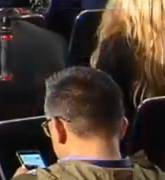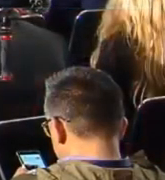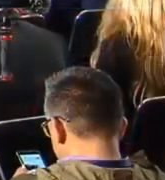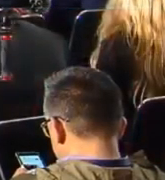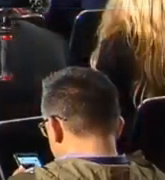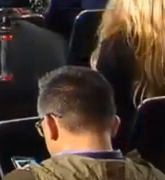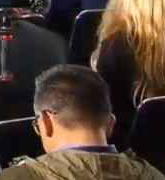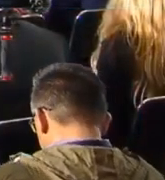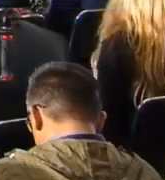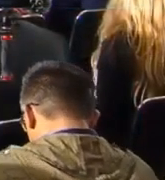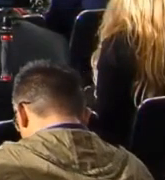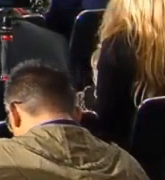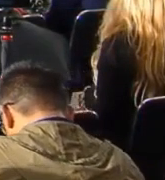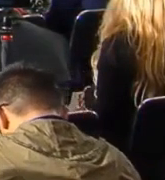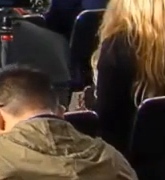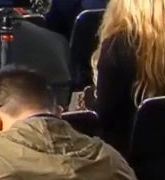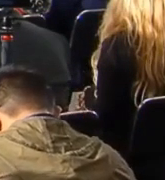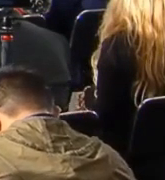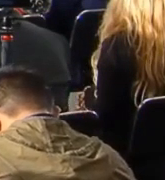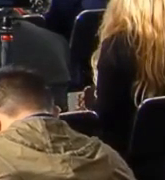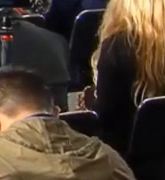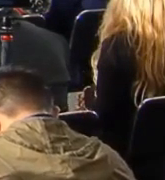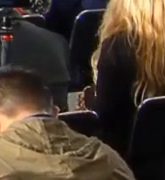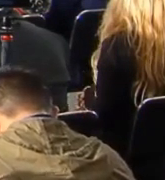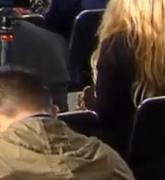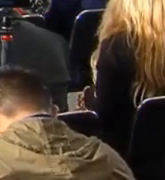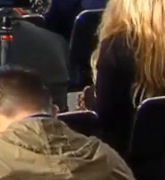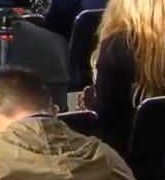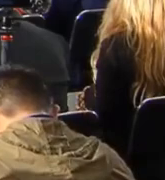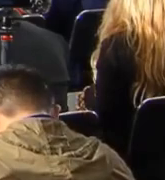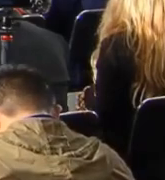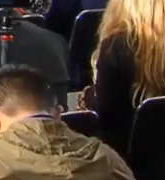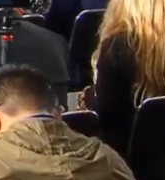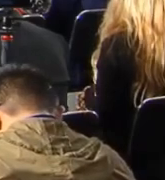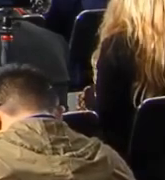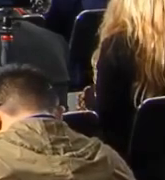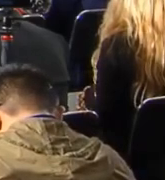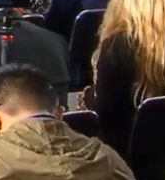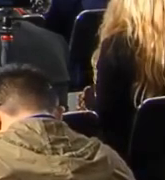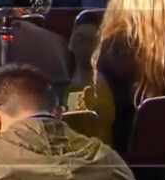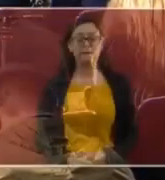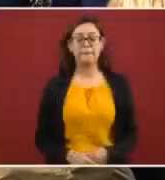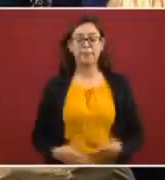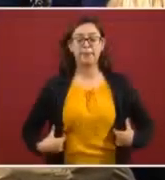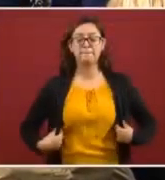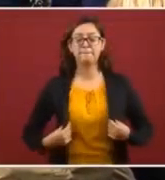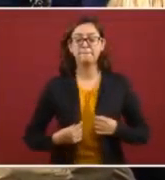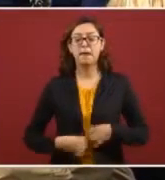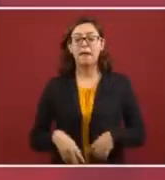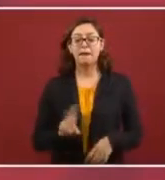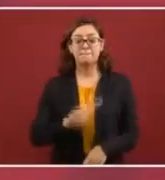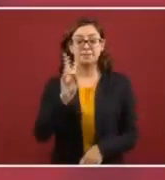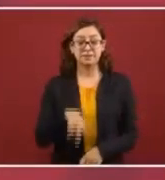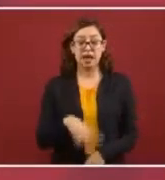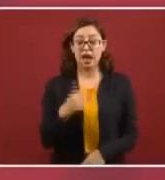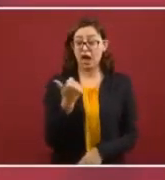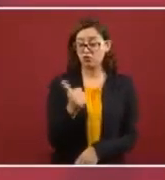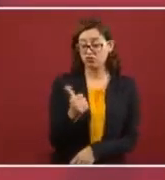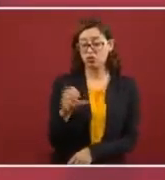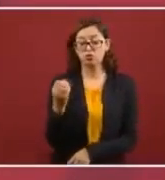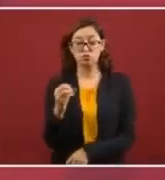they would have committed an illicit act. That is to say,